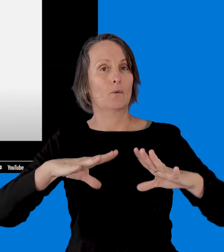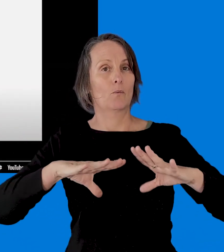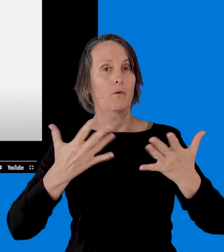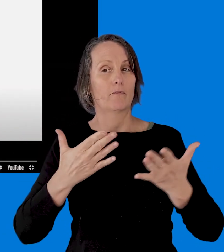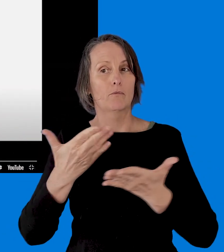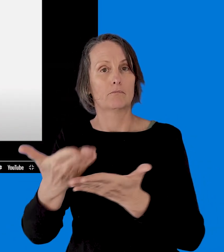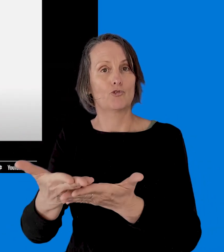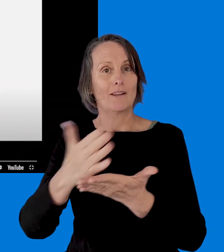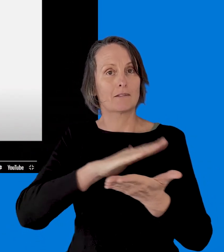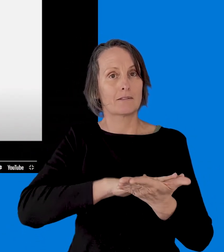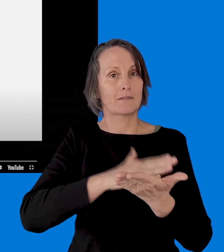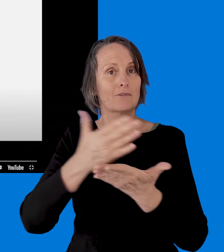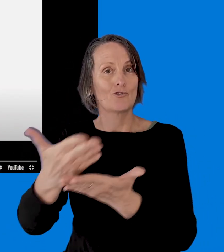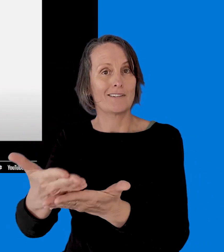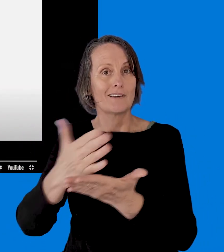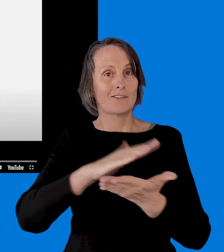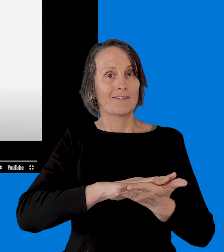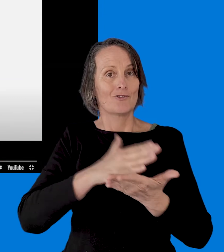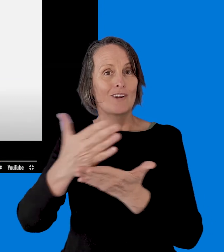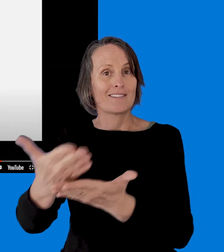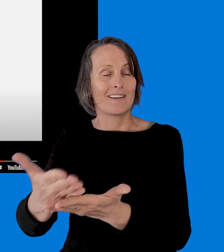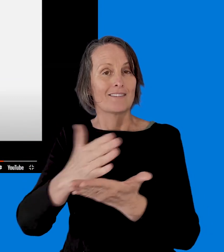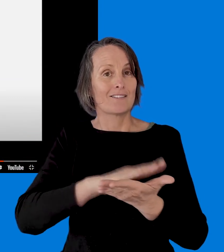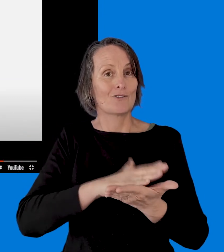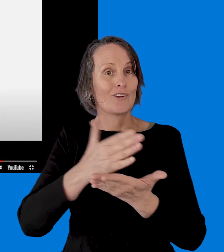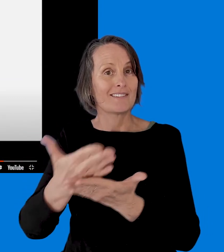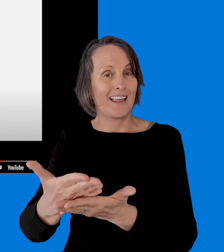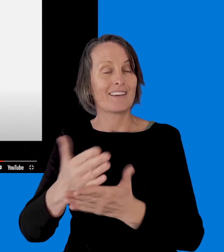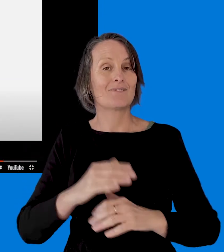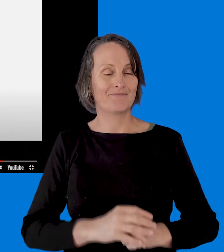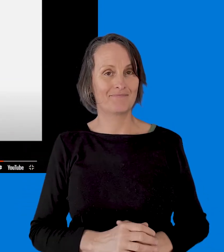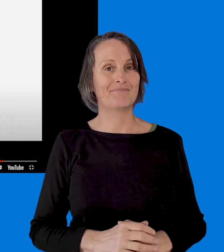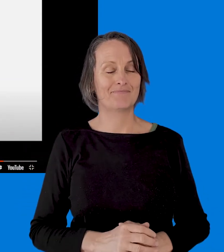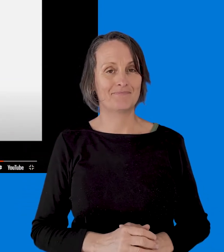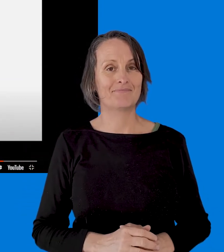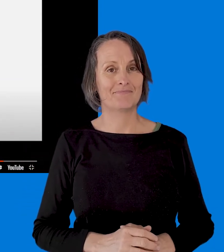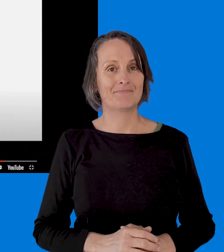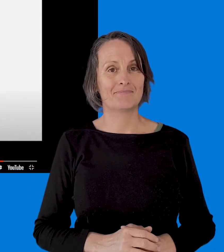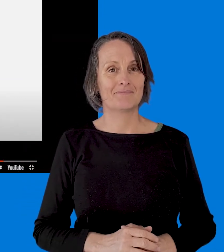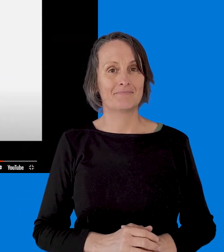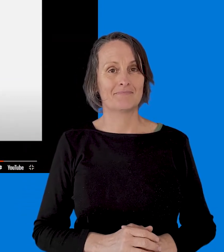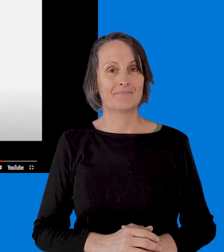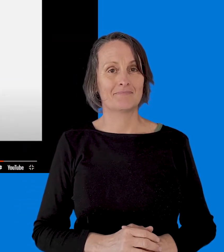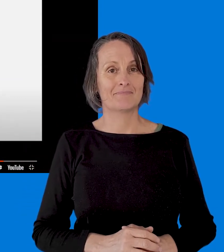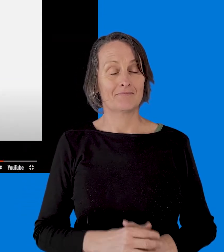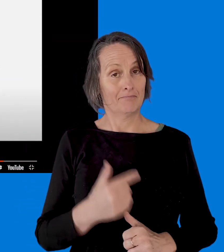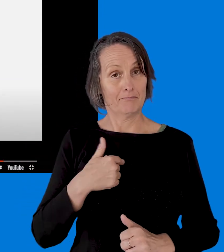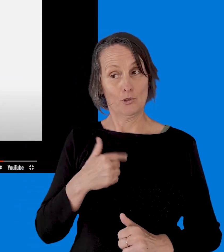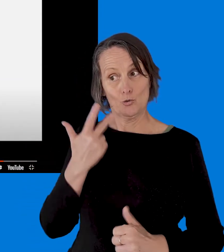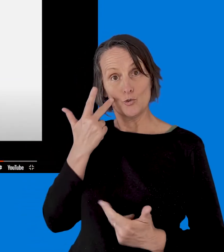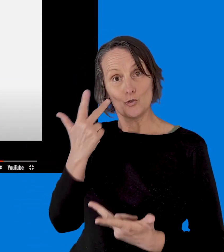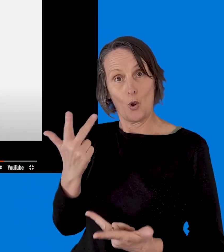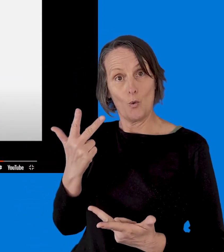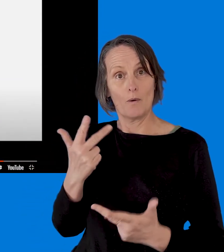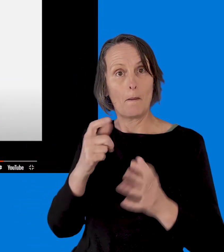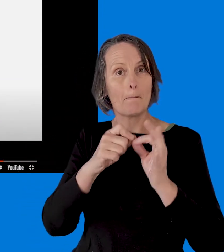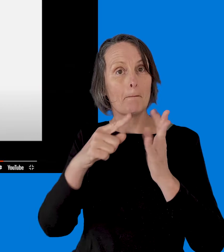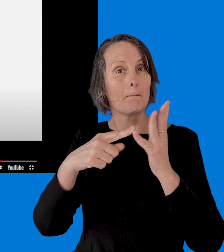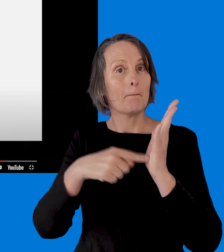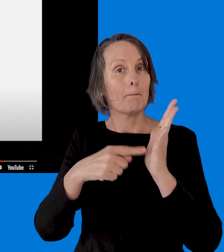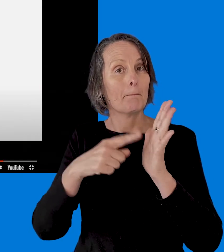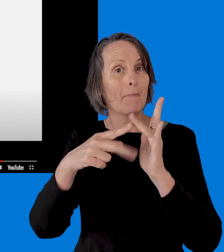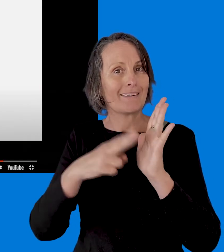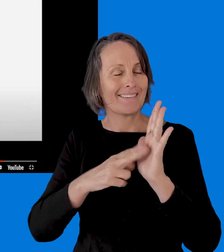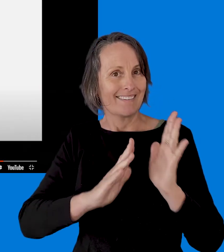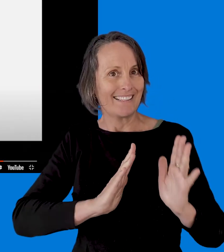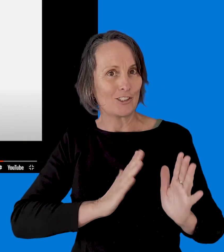it will automatically enable the speaker, the microphones whenever someone's talking. Now I paused here because there's this